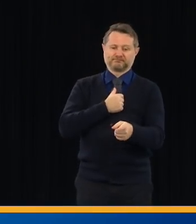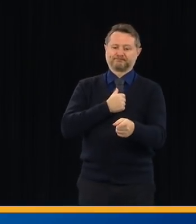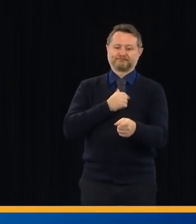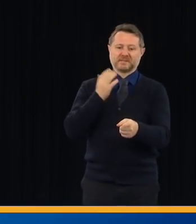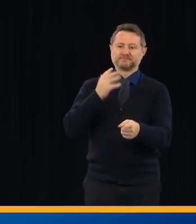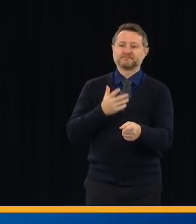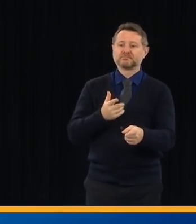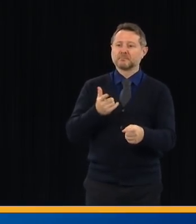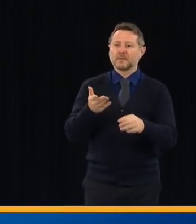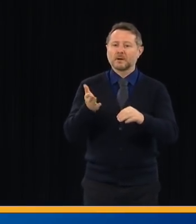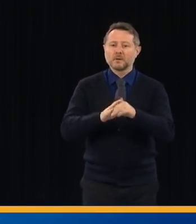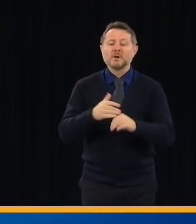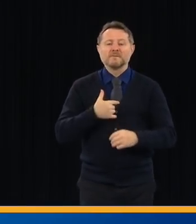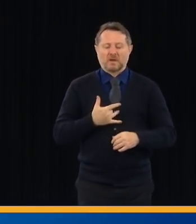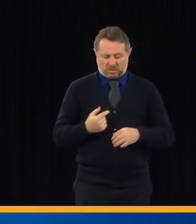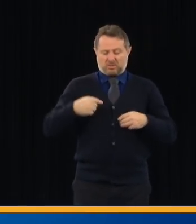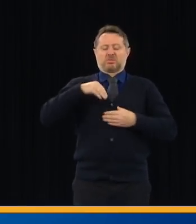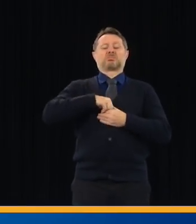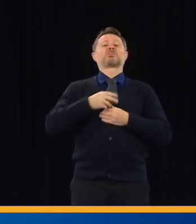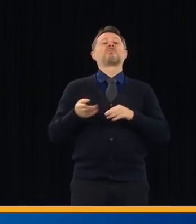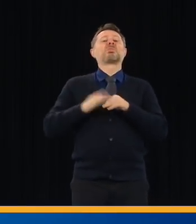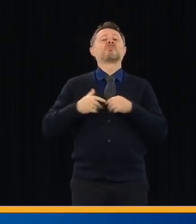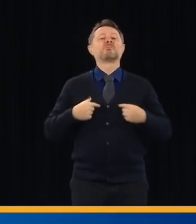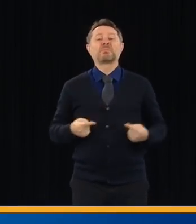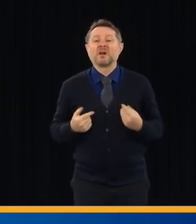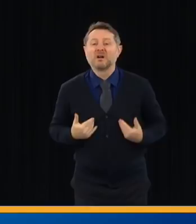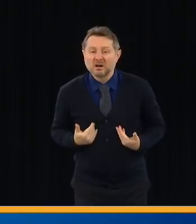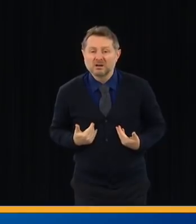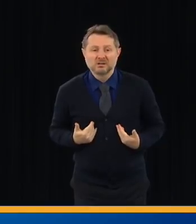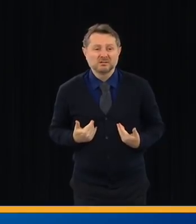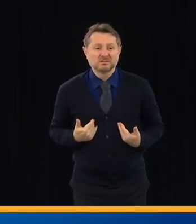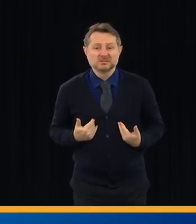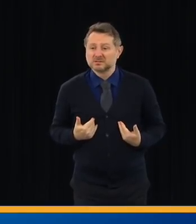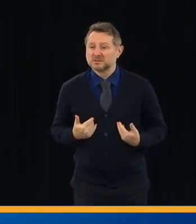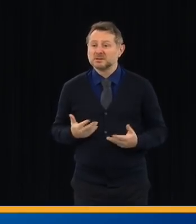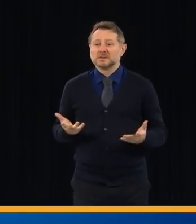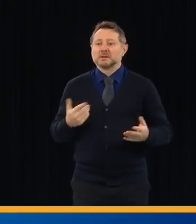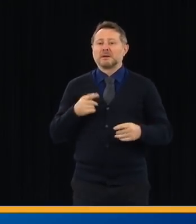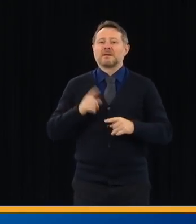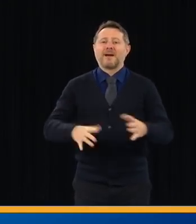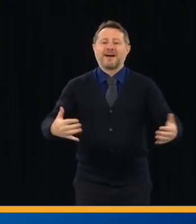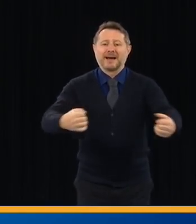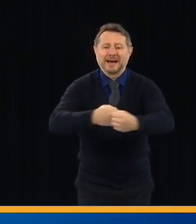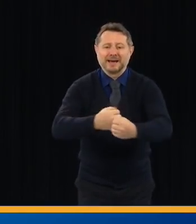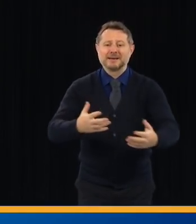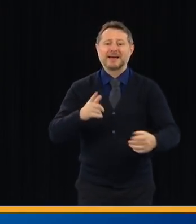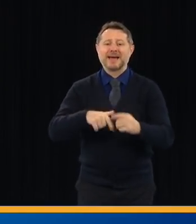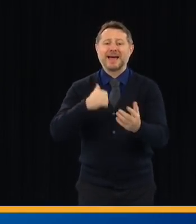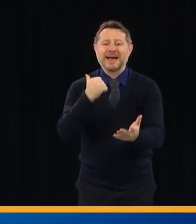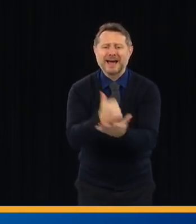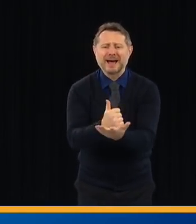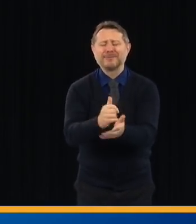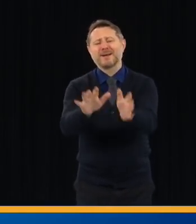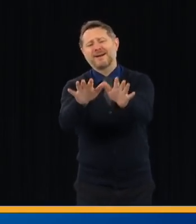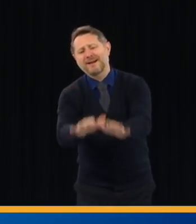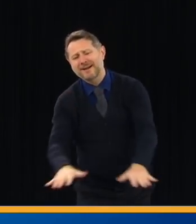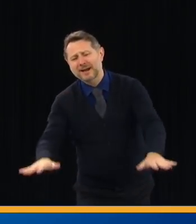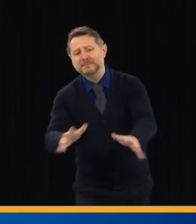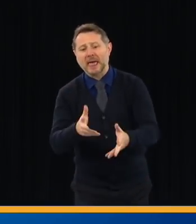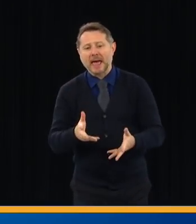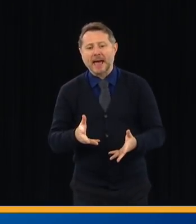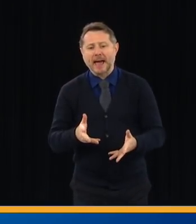painful. They can't hug each other and hold each other. They can't even grieve